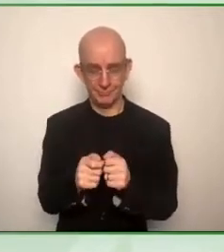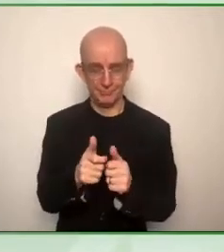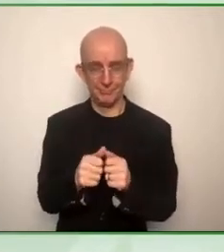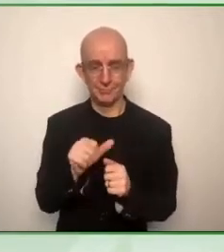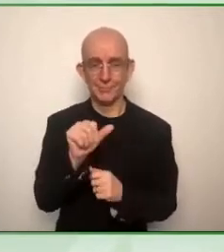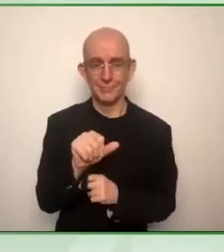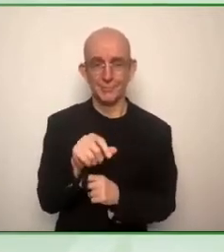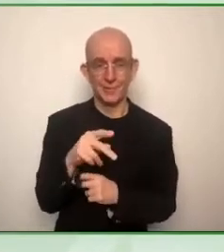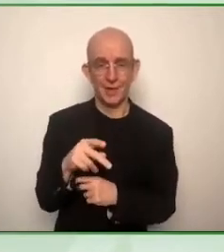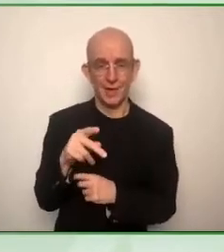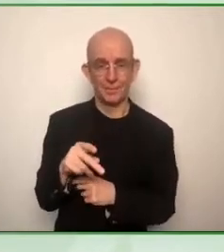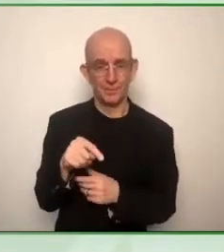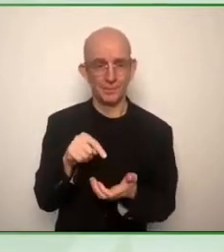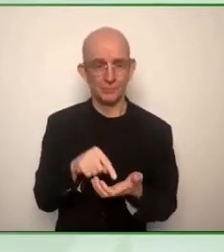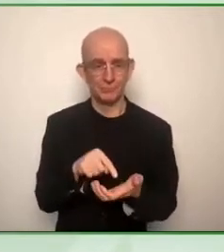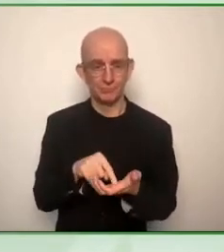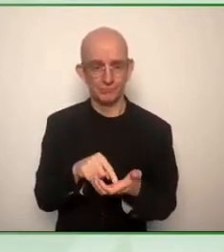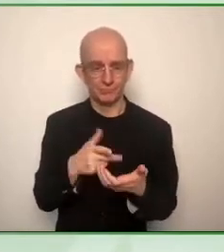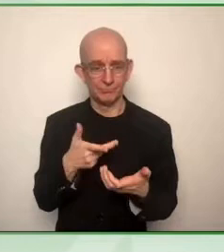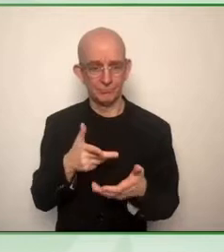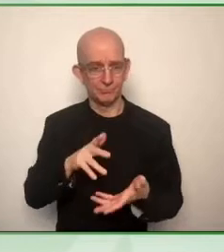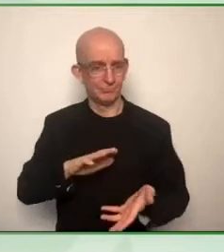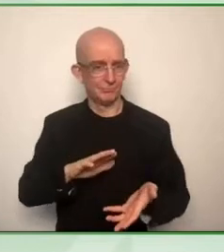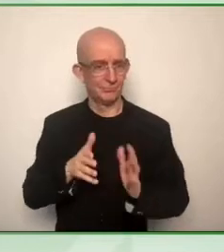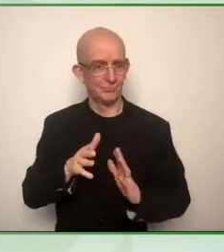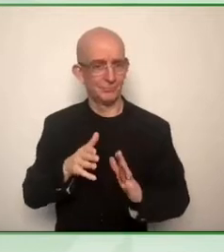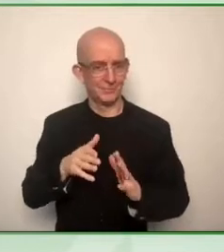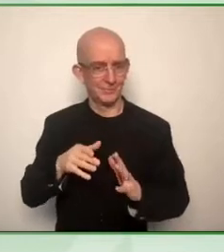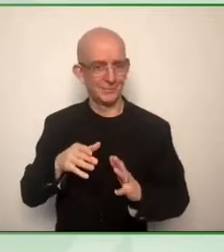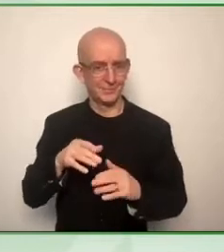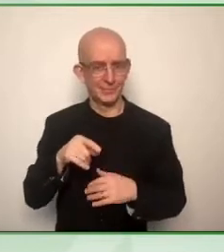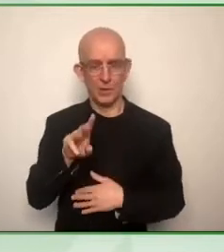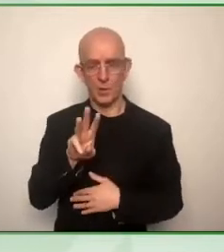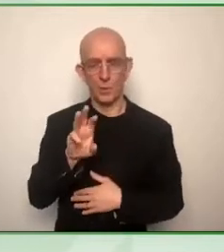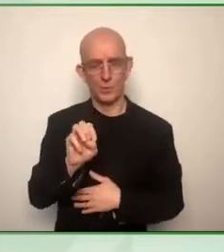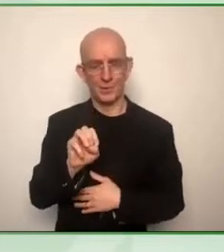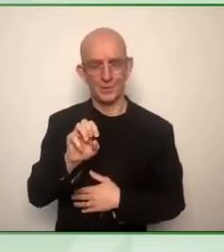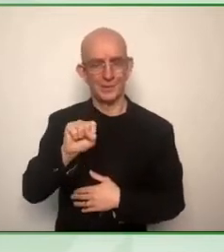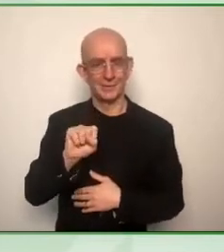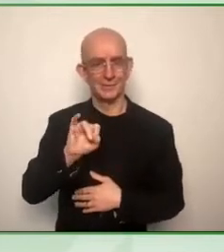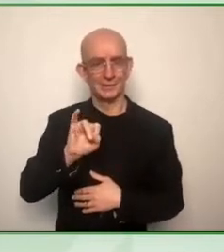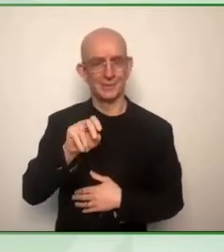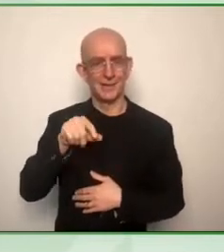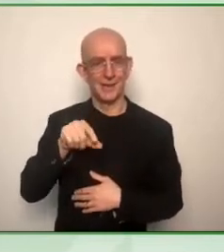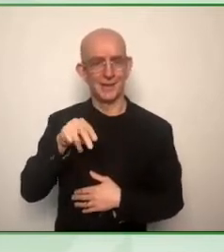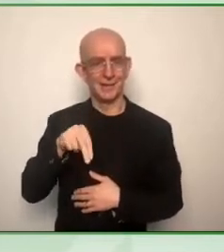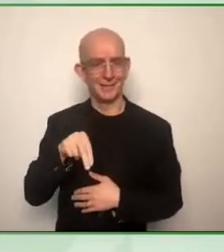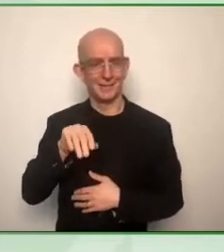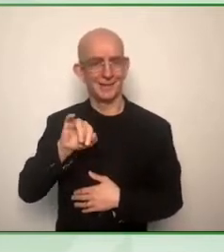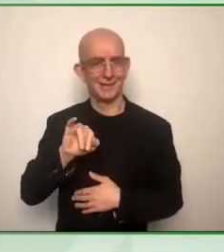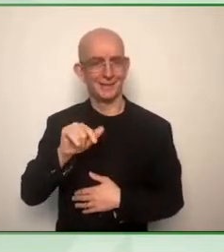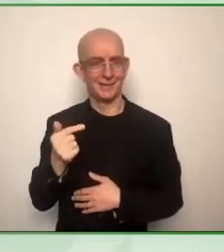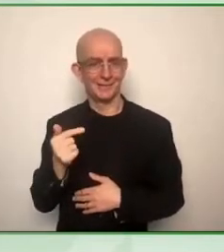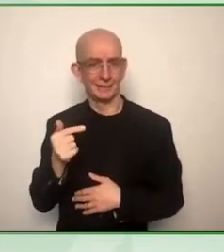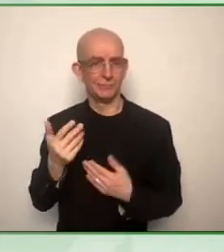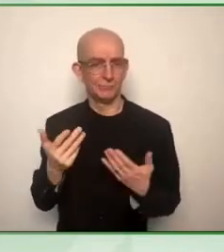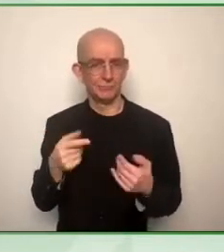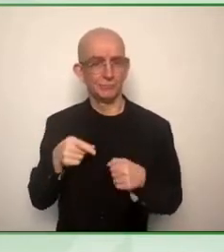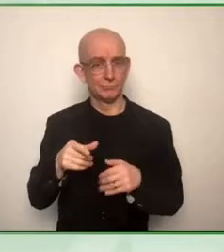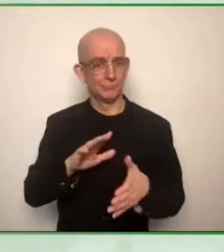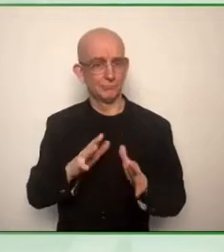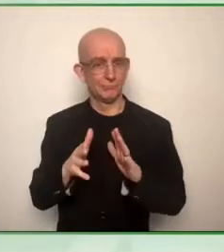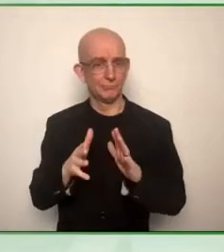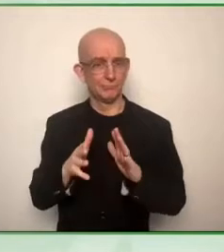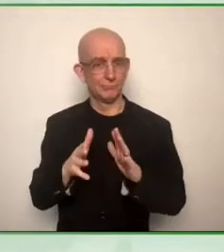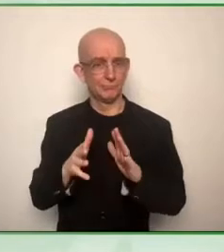it will cater for all forms of sign language, you know, in the coming months. We're targeting a Q3 international launch. But basically,